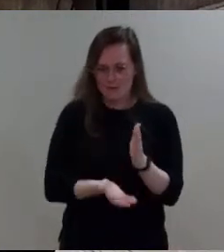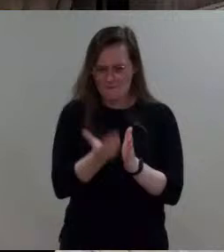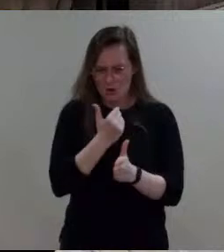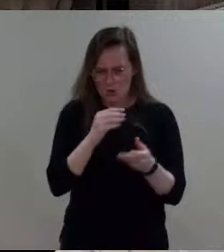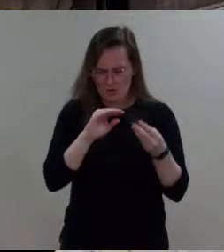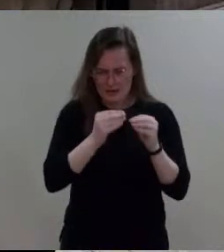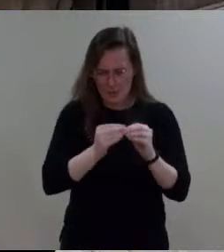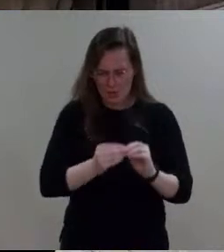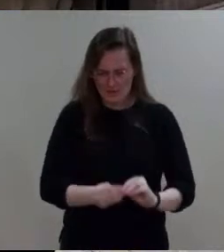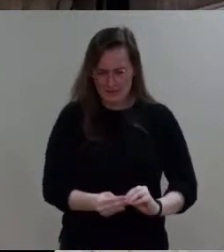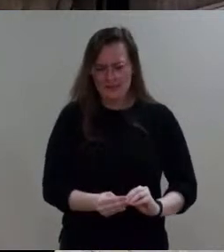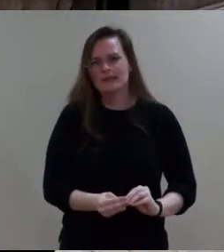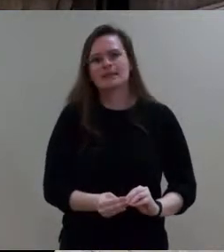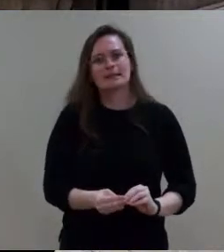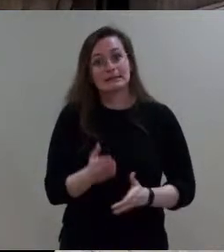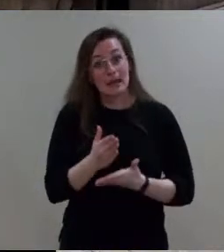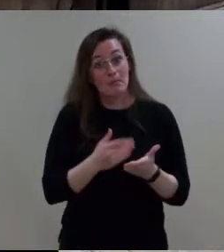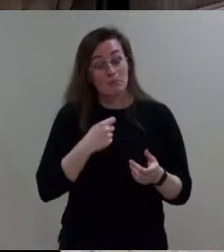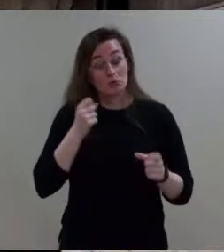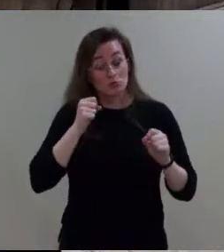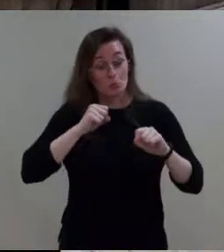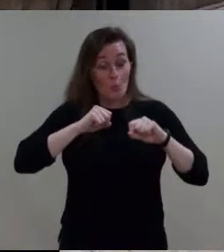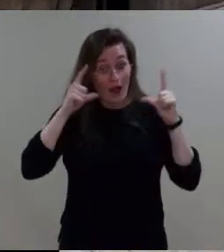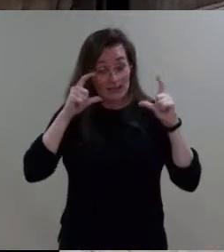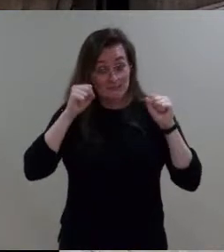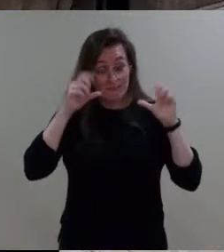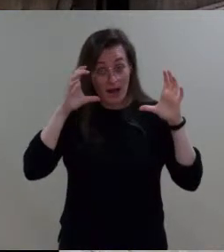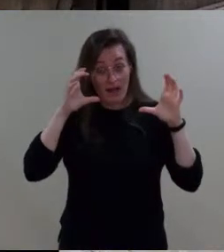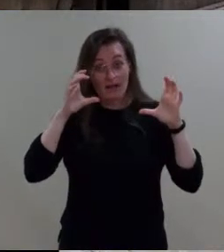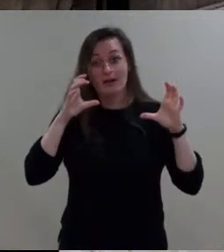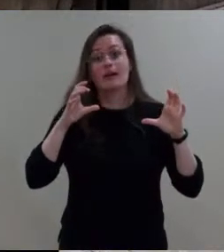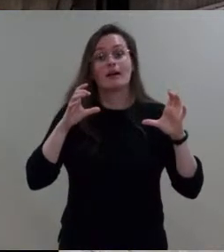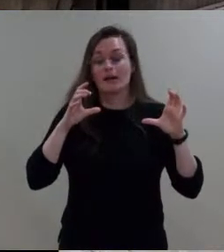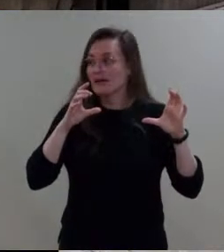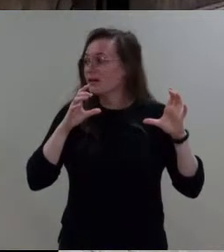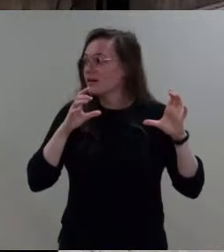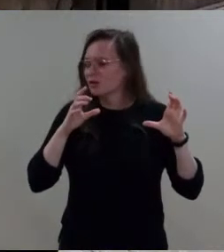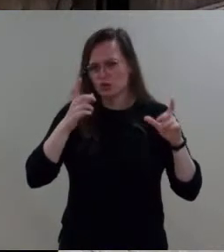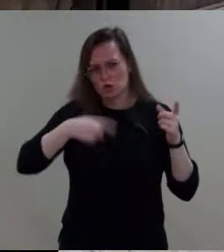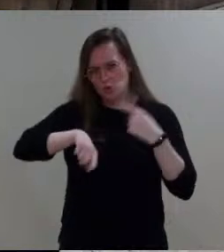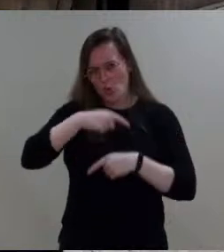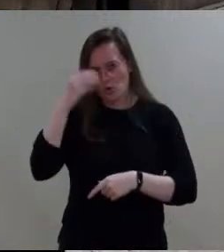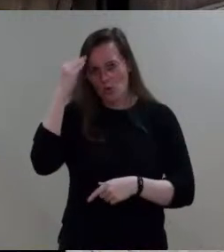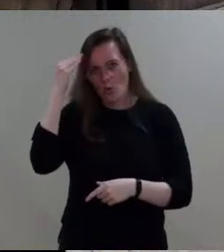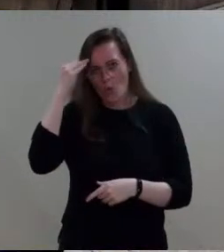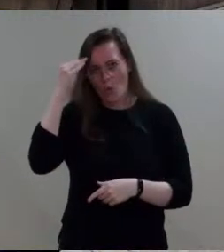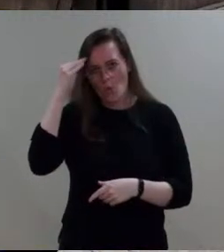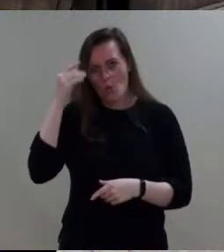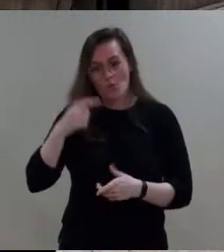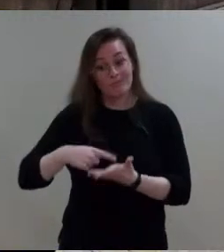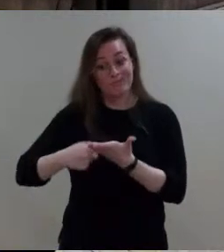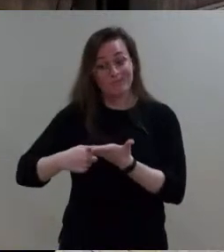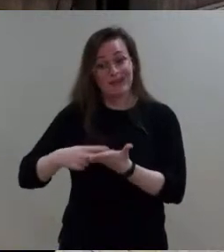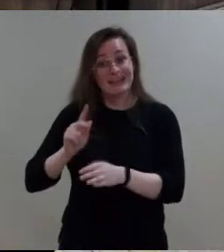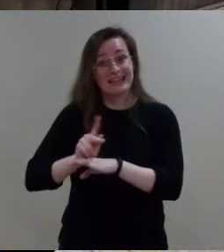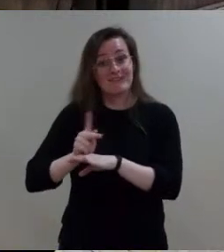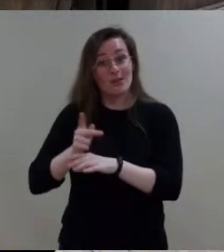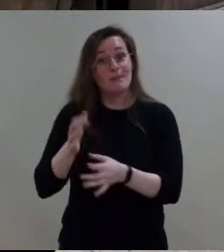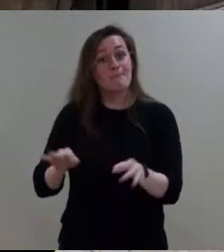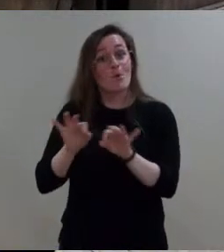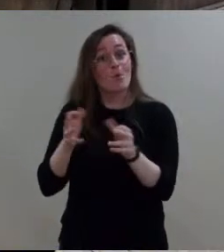of it I was really quite surprised at. So as you all know, one of the things that I've always talked about with Kentville is growth and